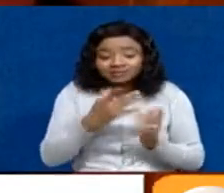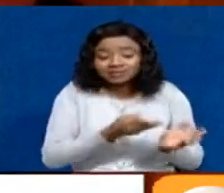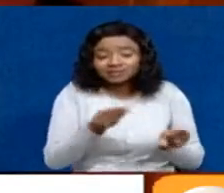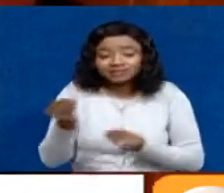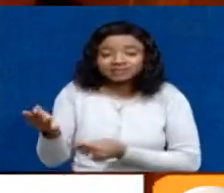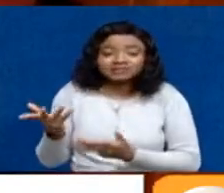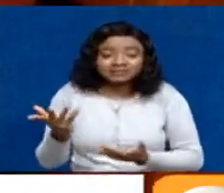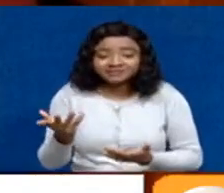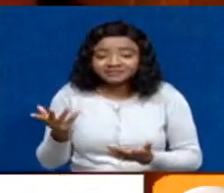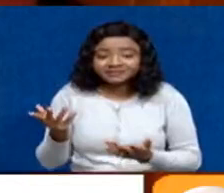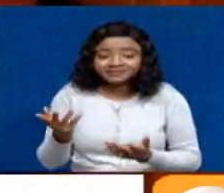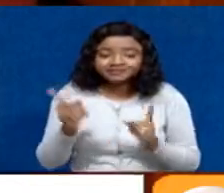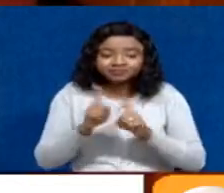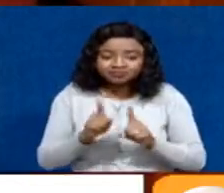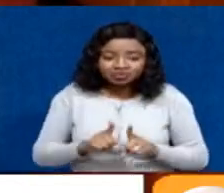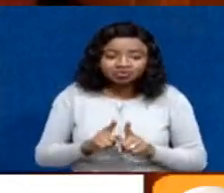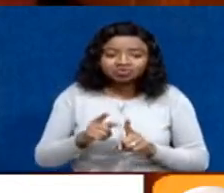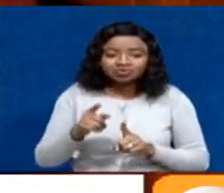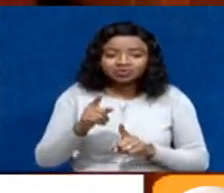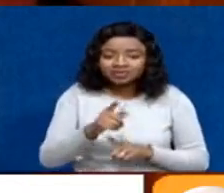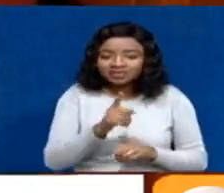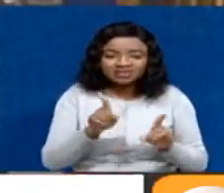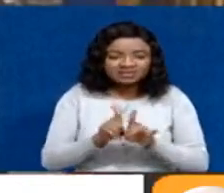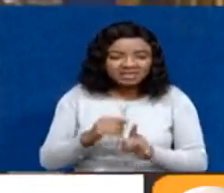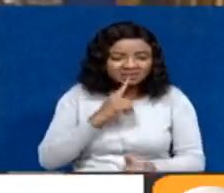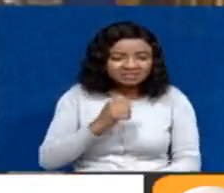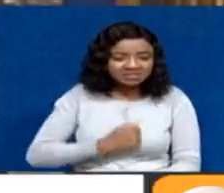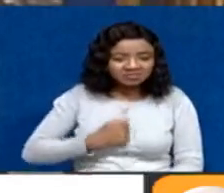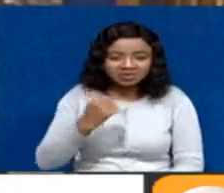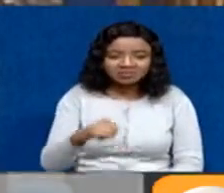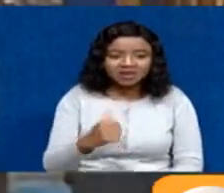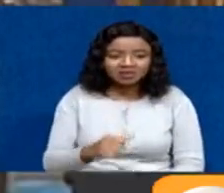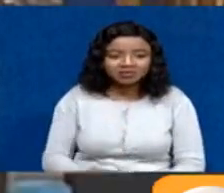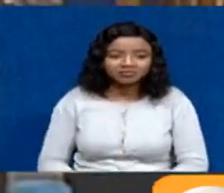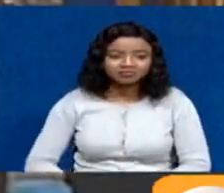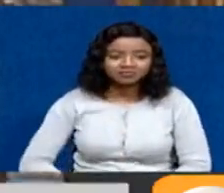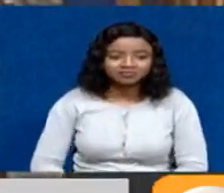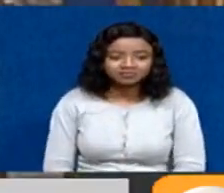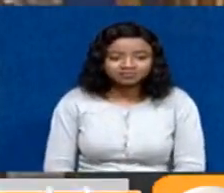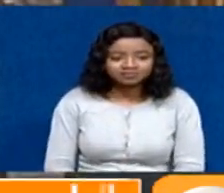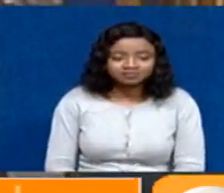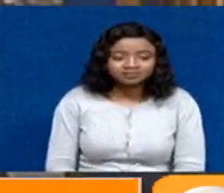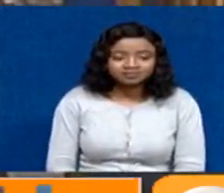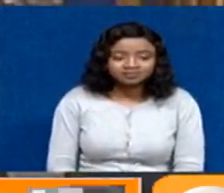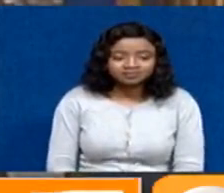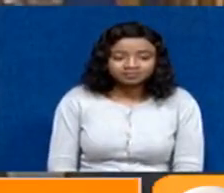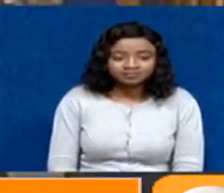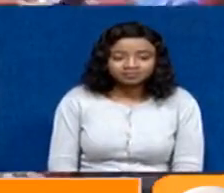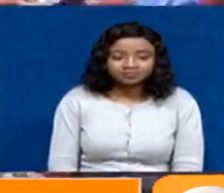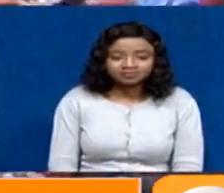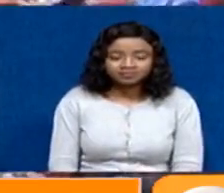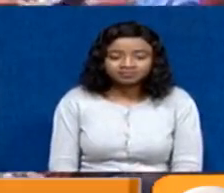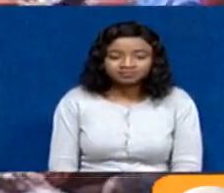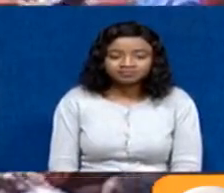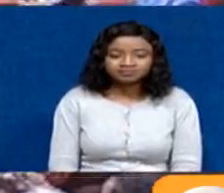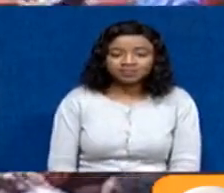improper motive, he has either apologized and withdraw. I want you to withdraw and apologize to the